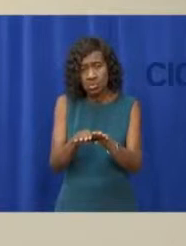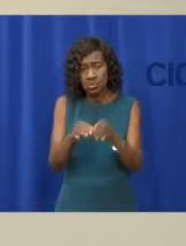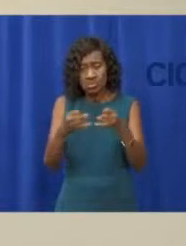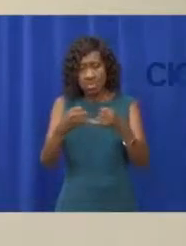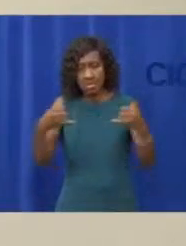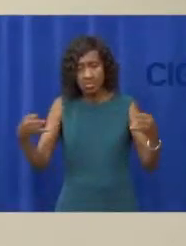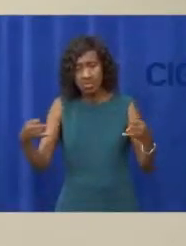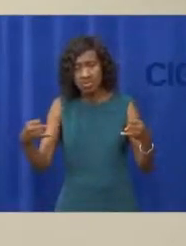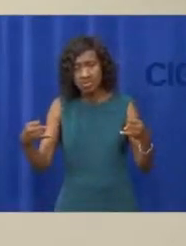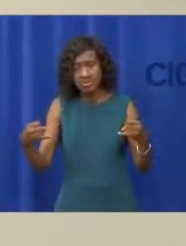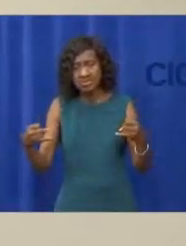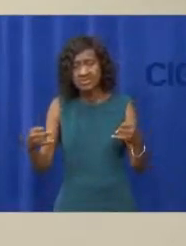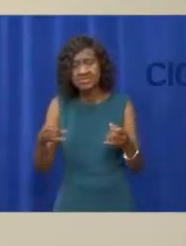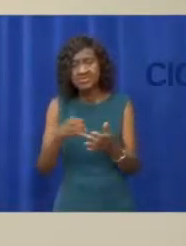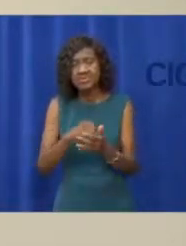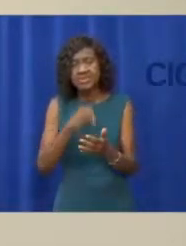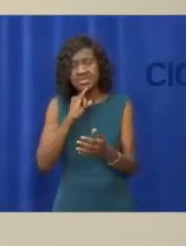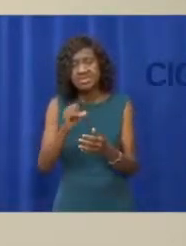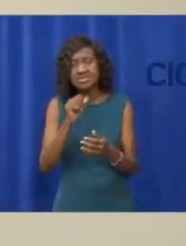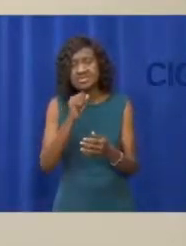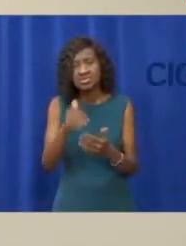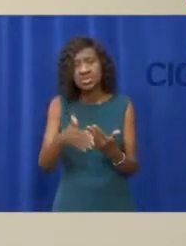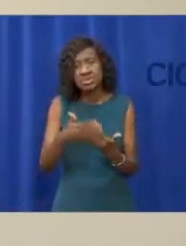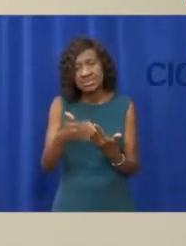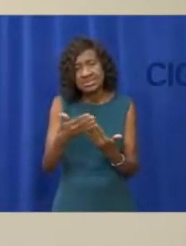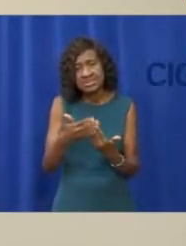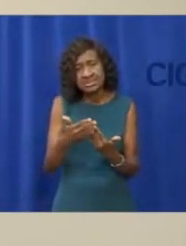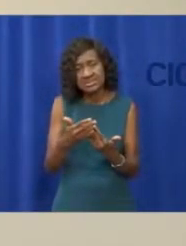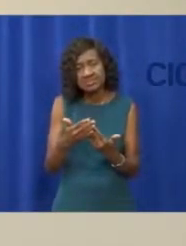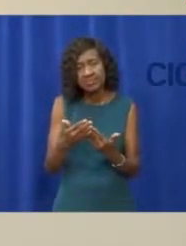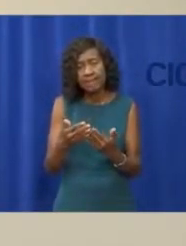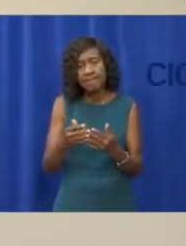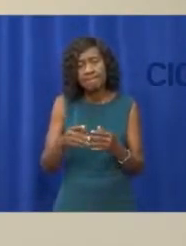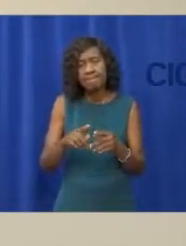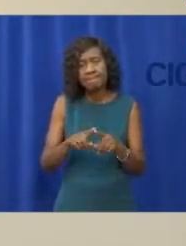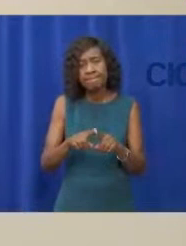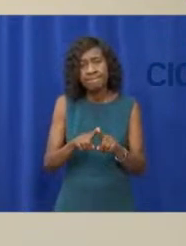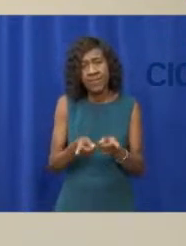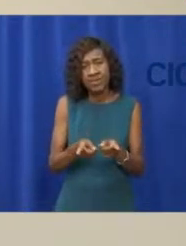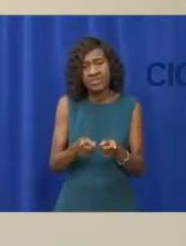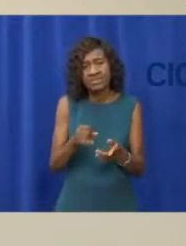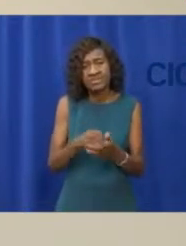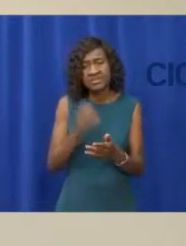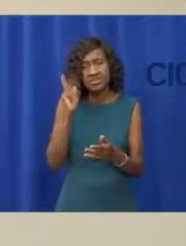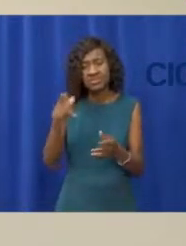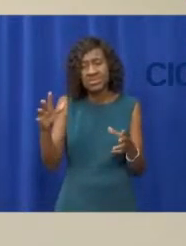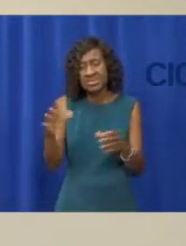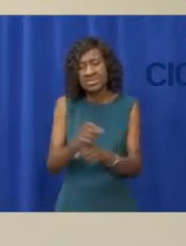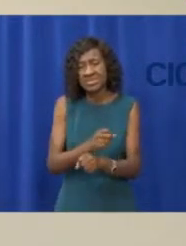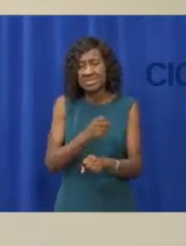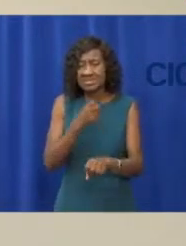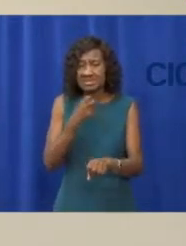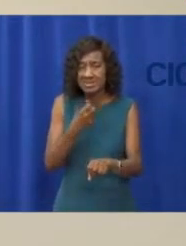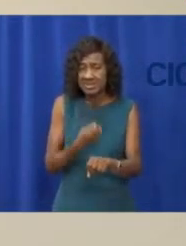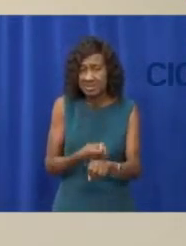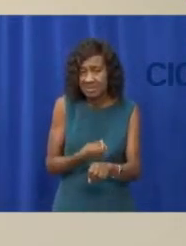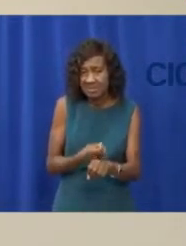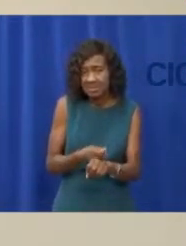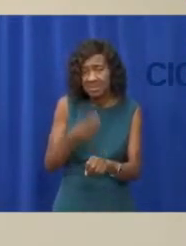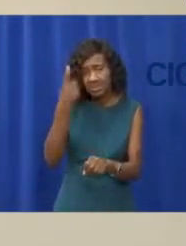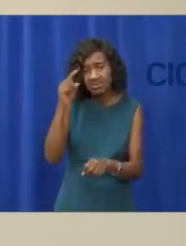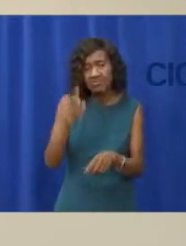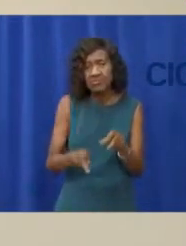be. But it is going to get a lot more difficult for people here over